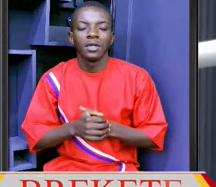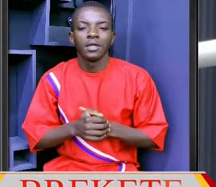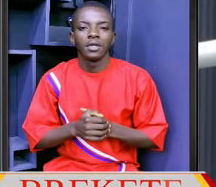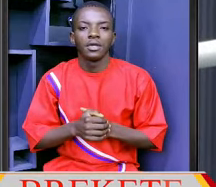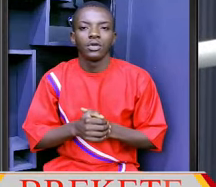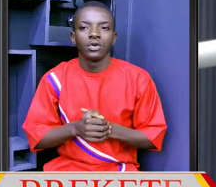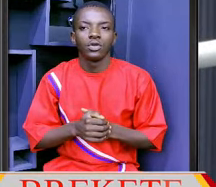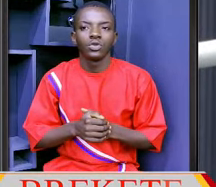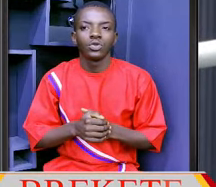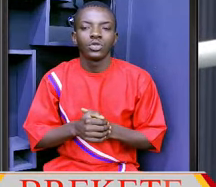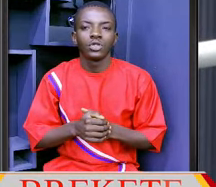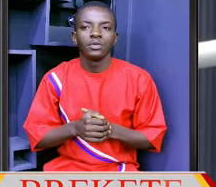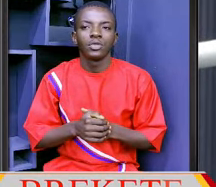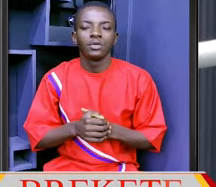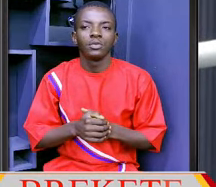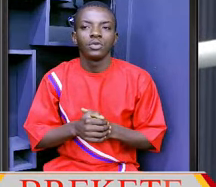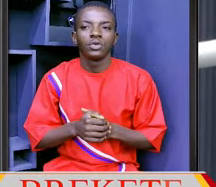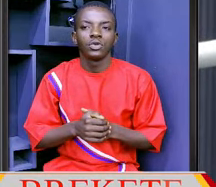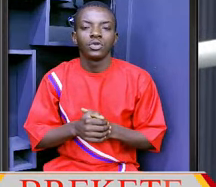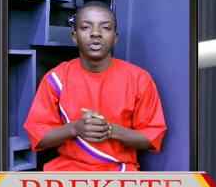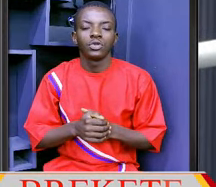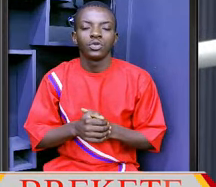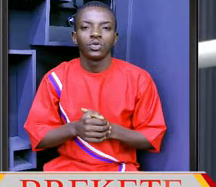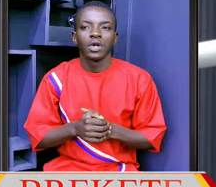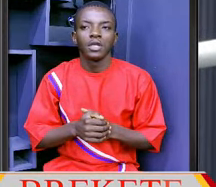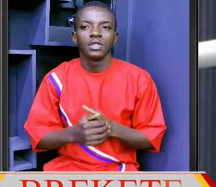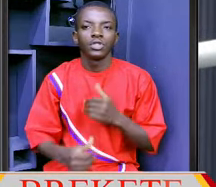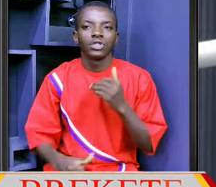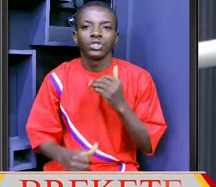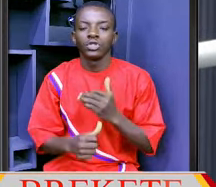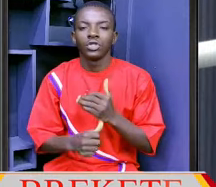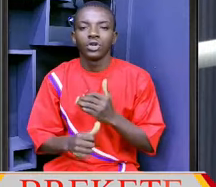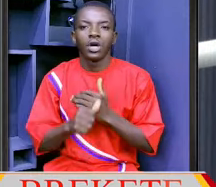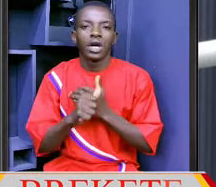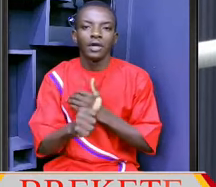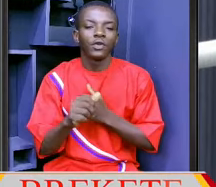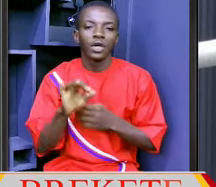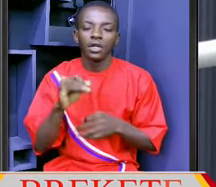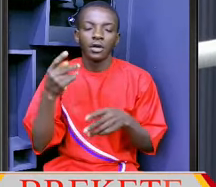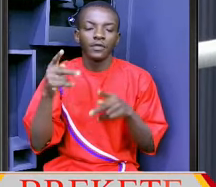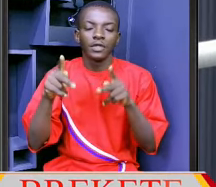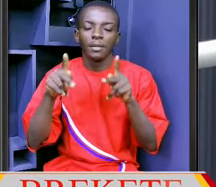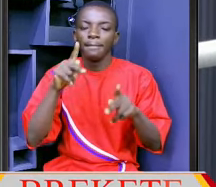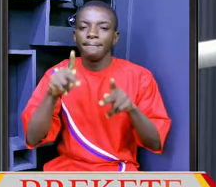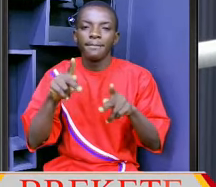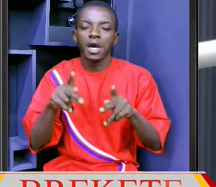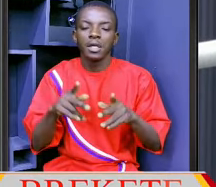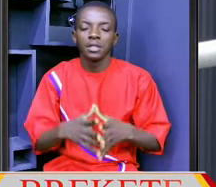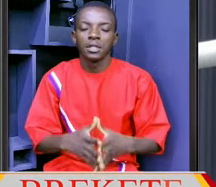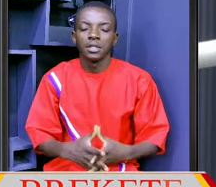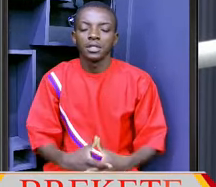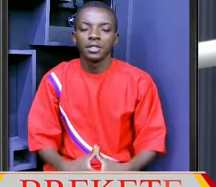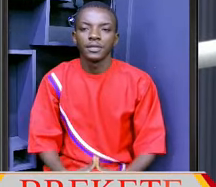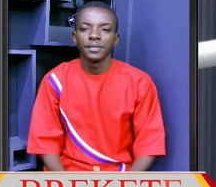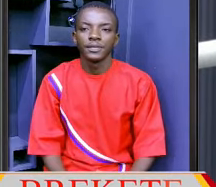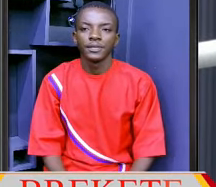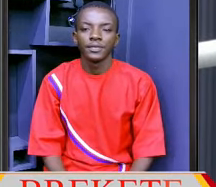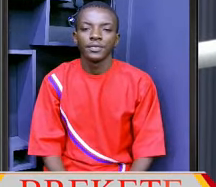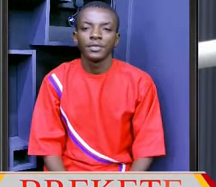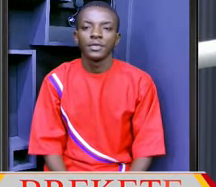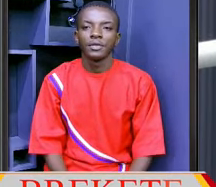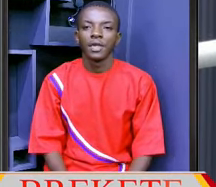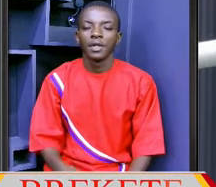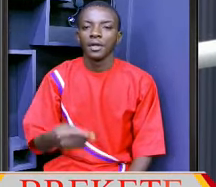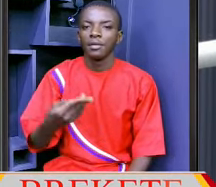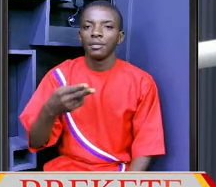Gere 1, Ozi Chim Chim, Osu 1, senior advocate of the masses.